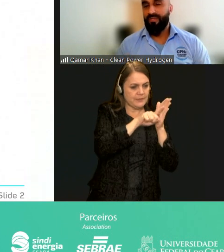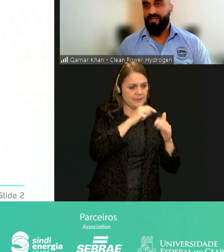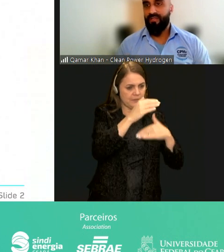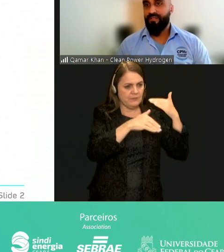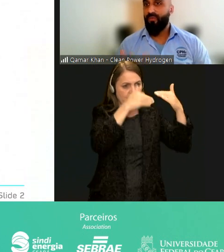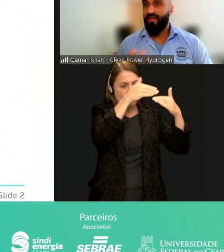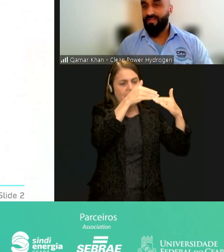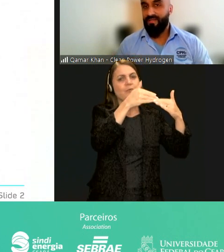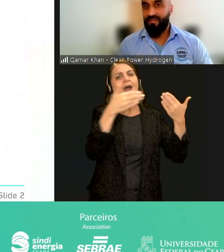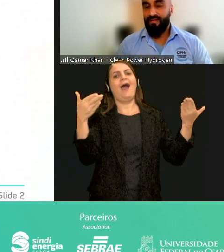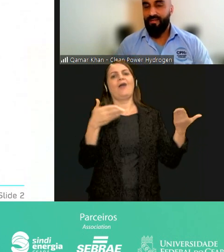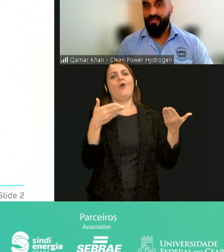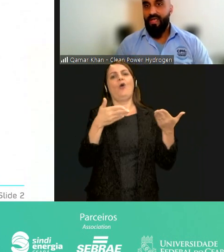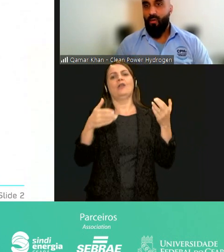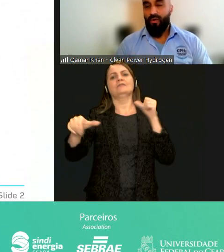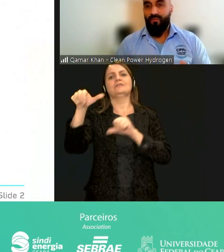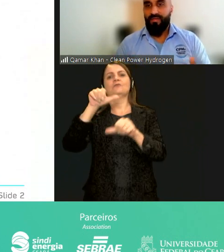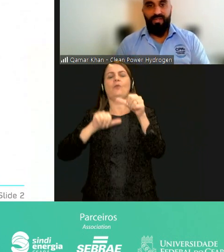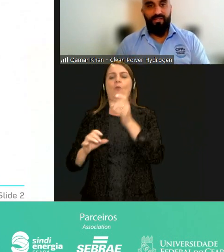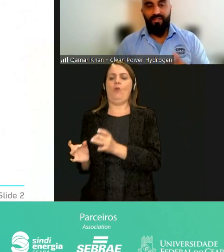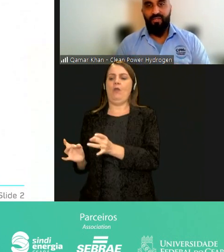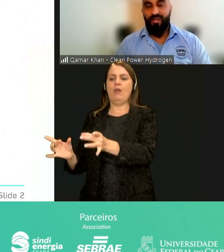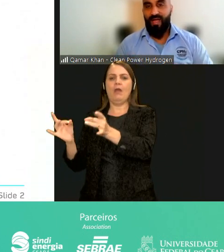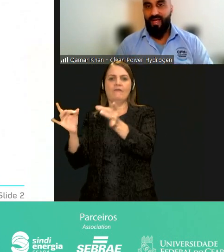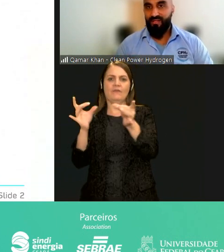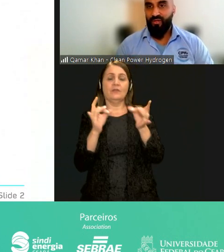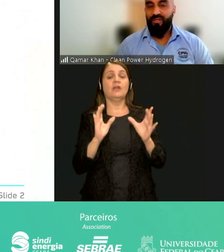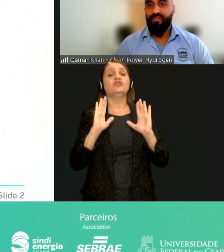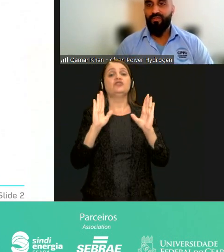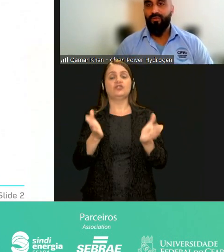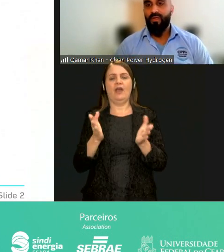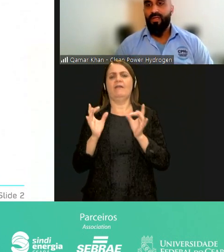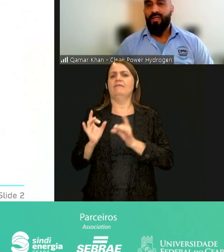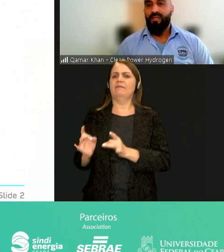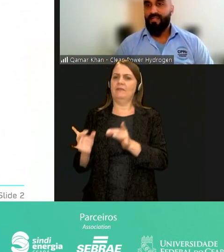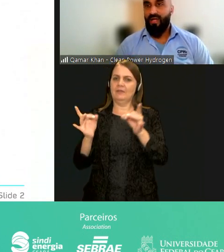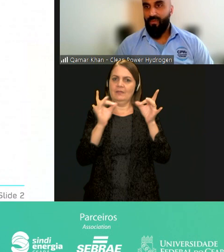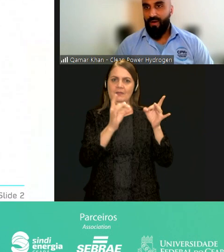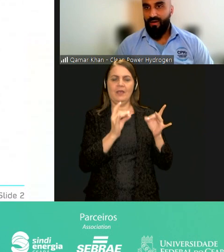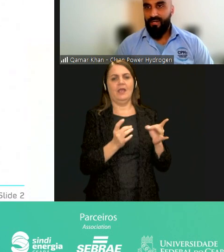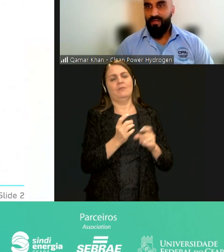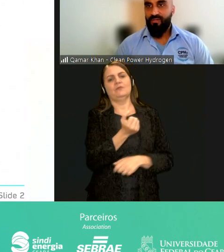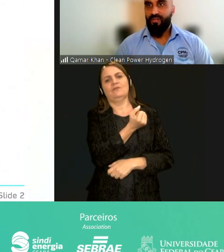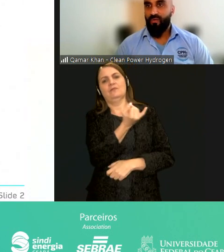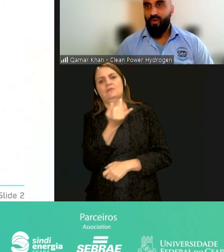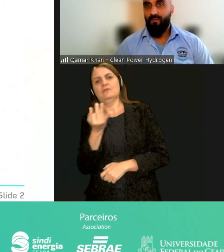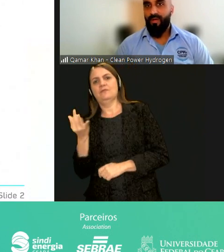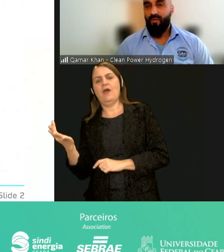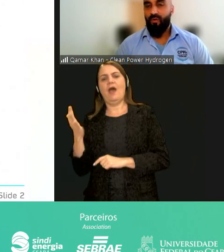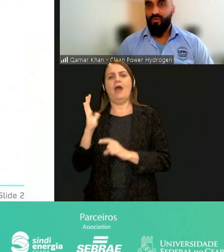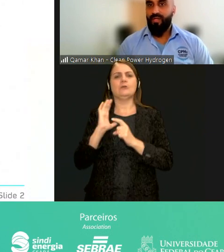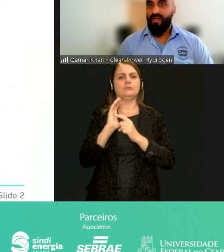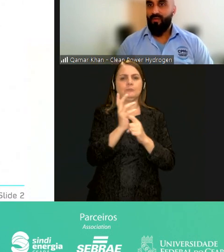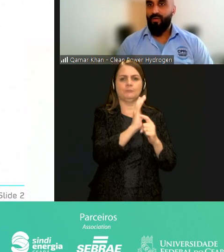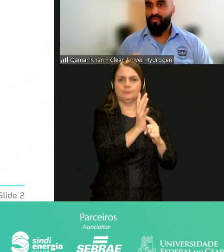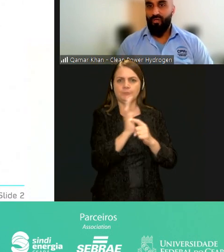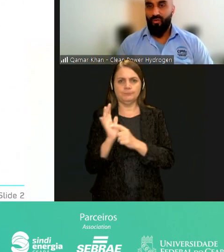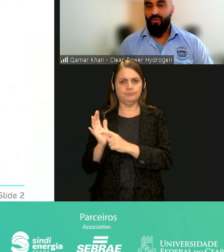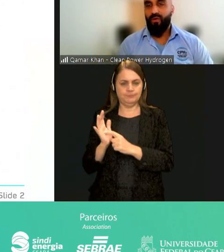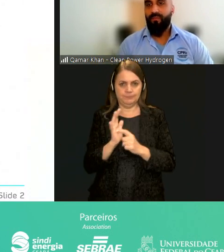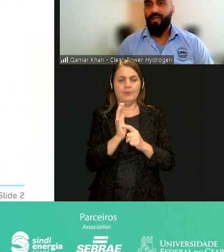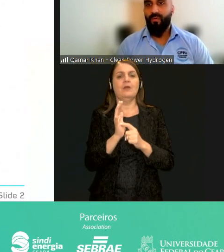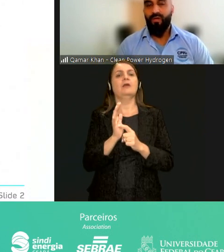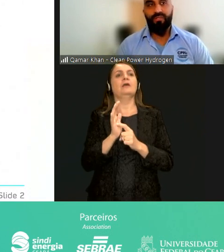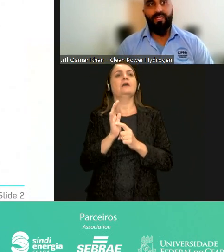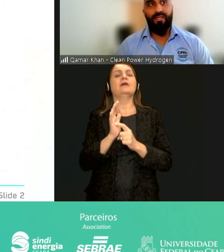multiple sales. So we made 6 sales, and one of the sales actually has gone into South America. So it's a 1 megawatt unit, and I will show you what a